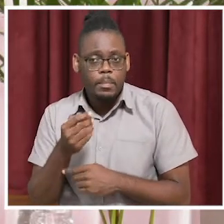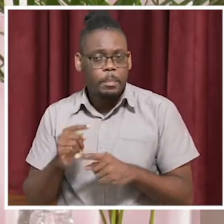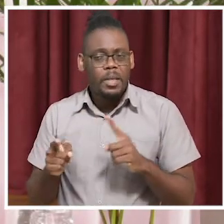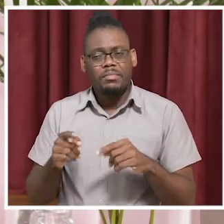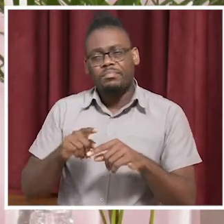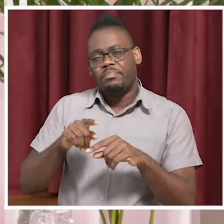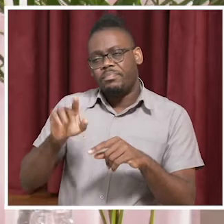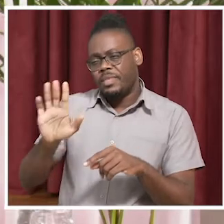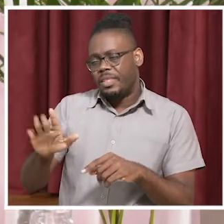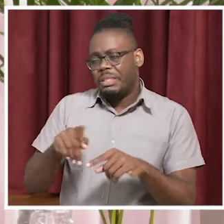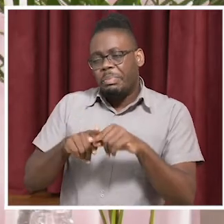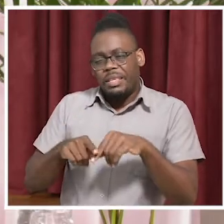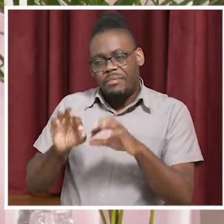And